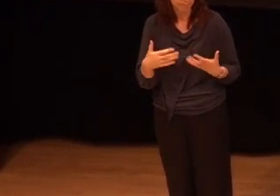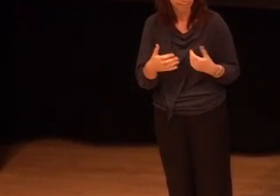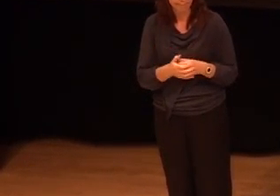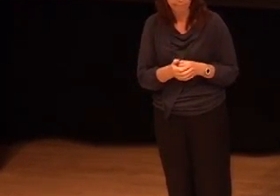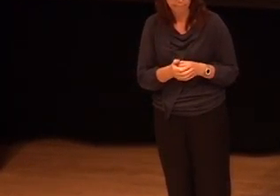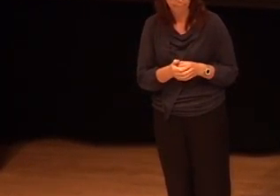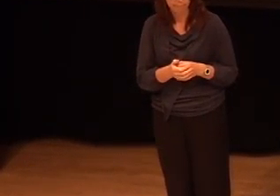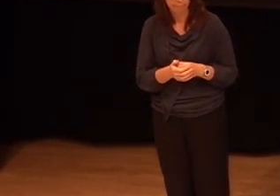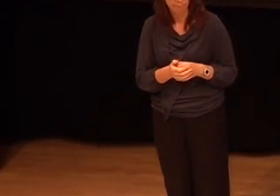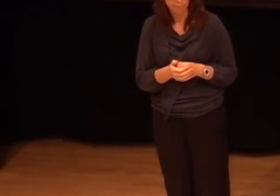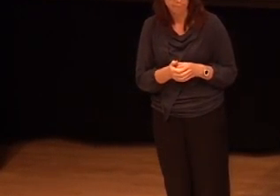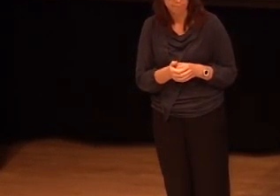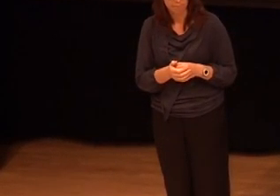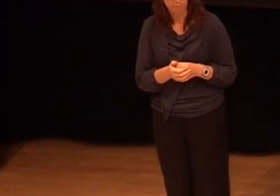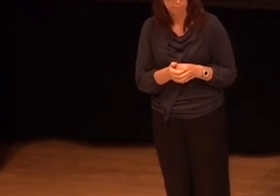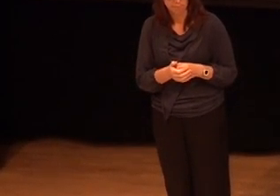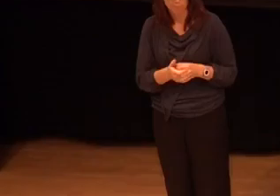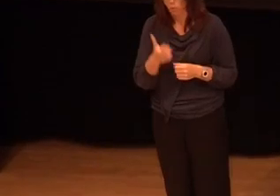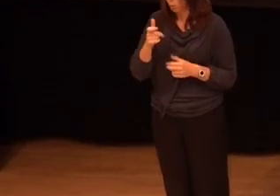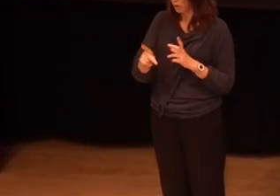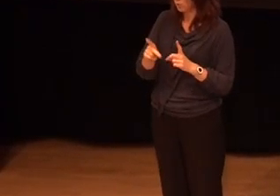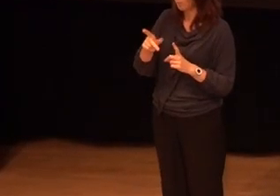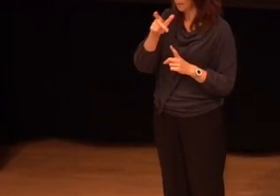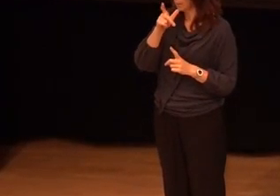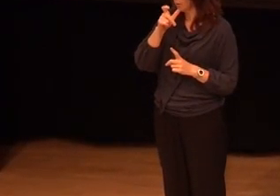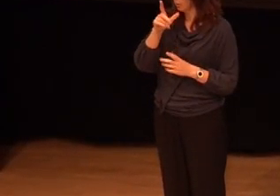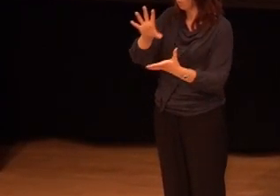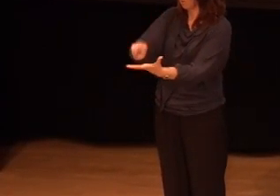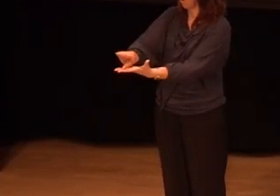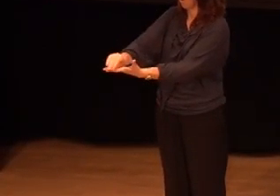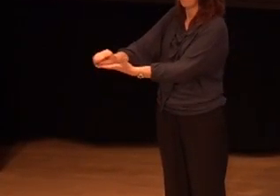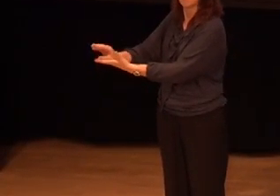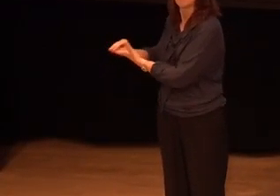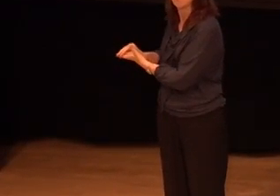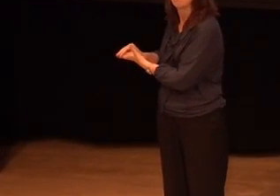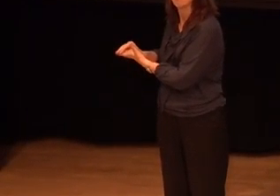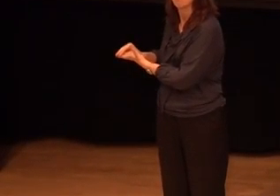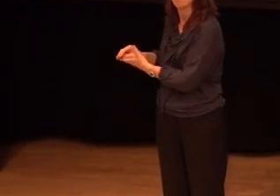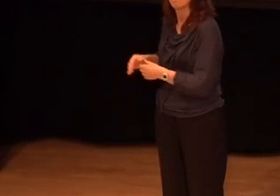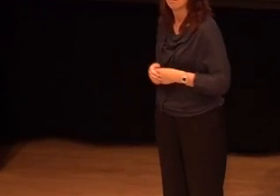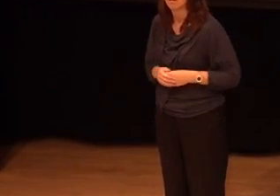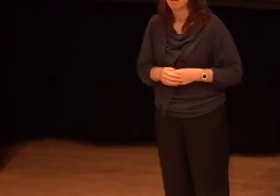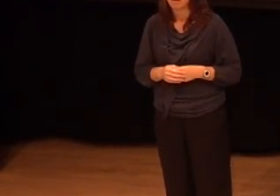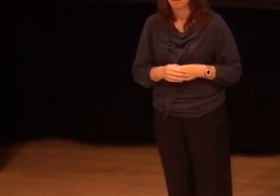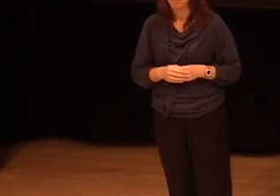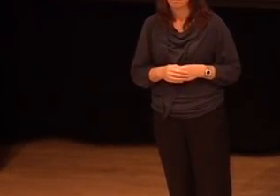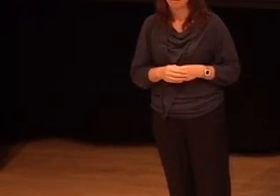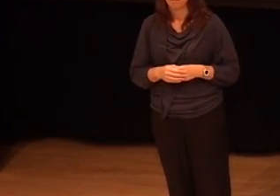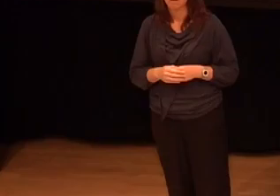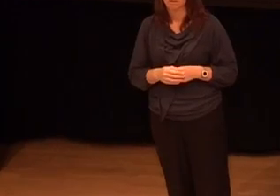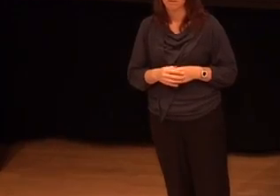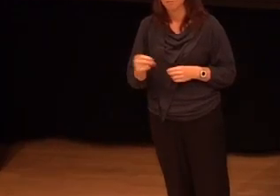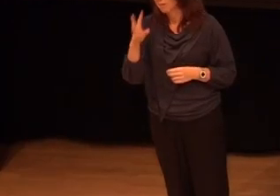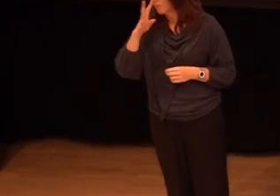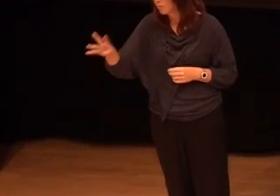people being demeaned and disregarded. And it's where I think we